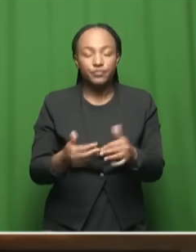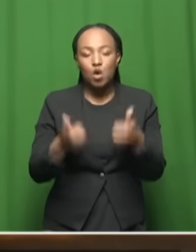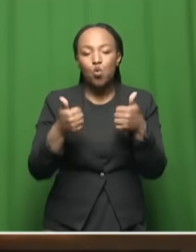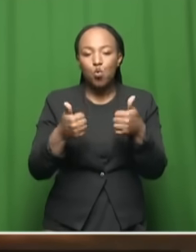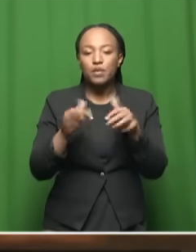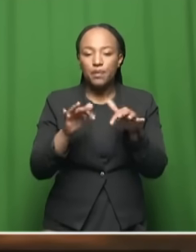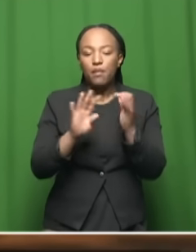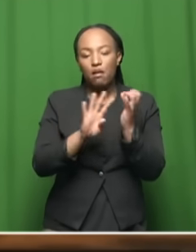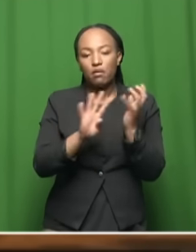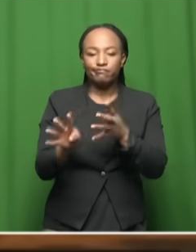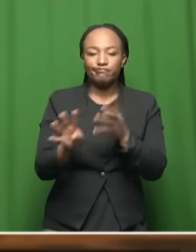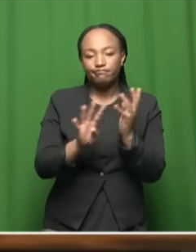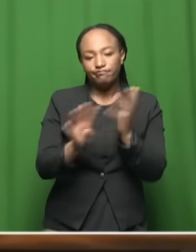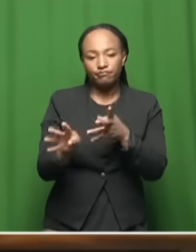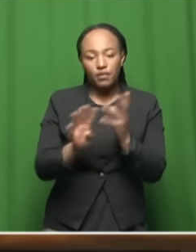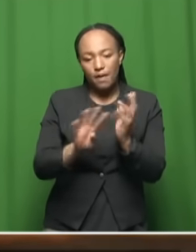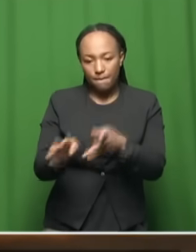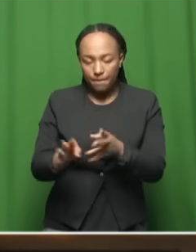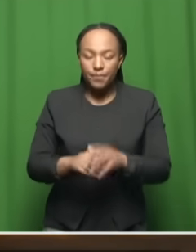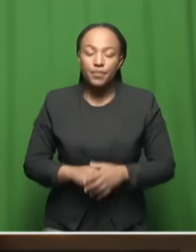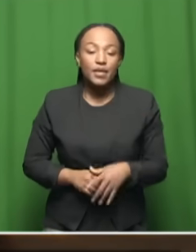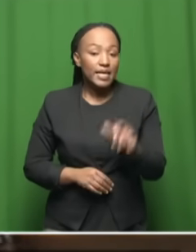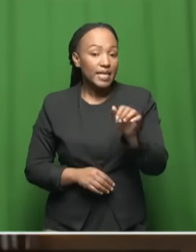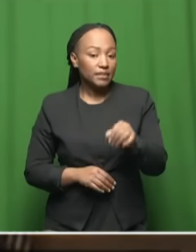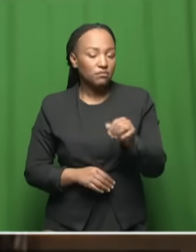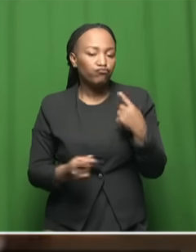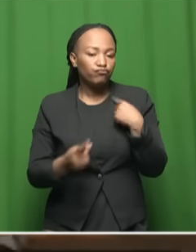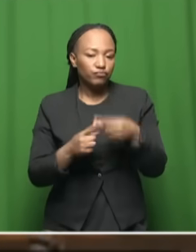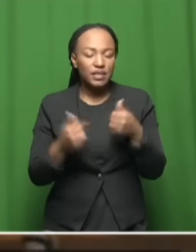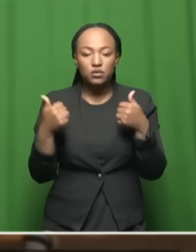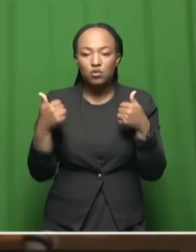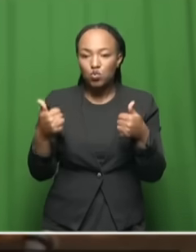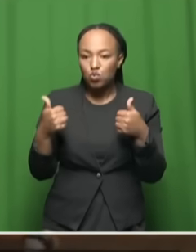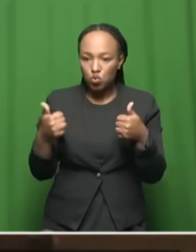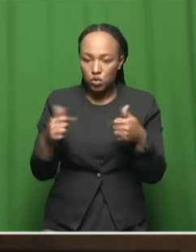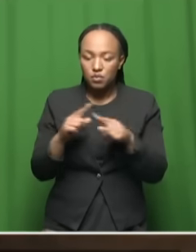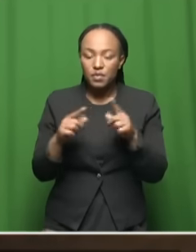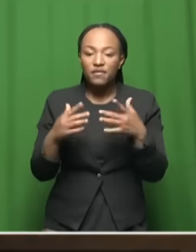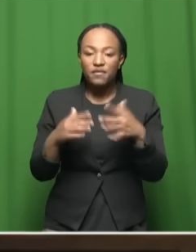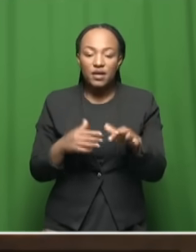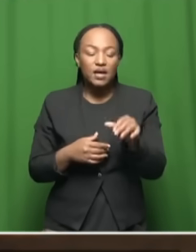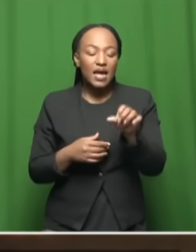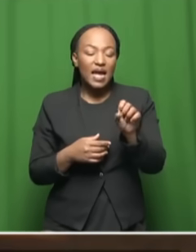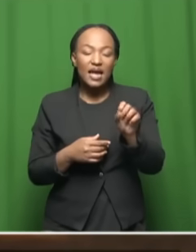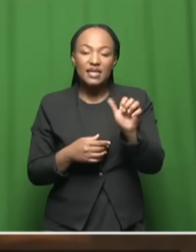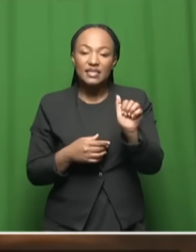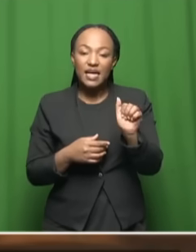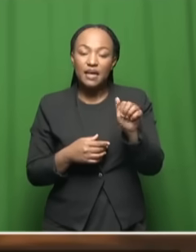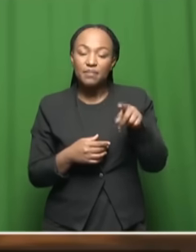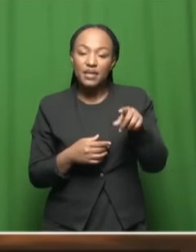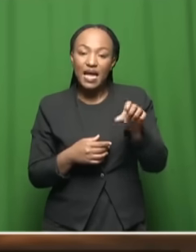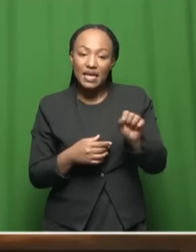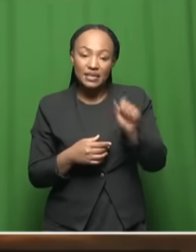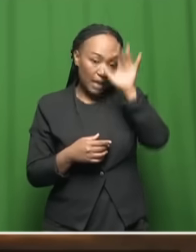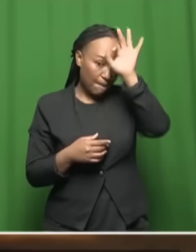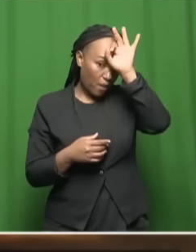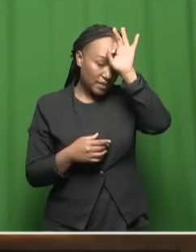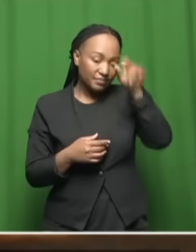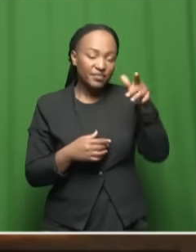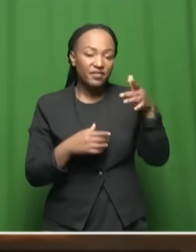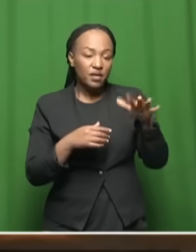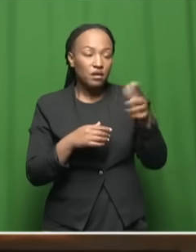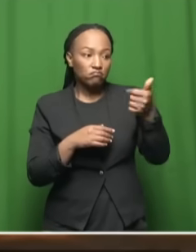of people coming through. So yes, so far so good. I also spoke to the SABC a little bit earlier, a very high-ranking officer